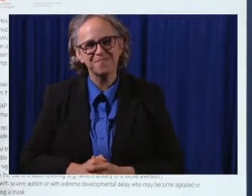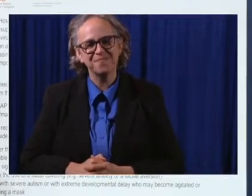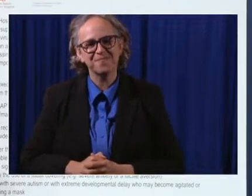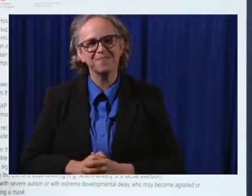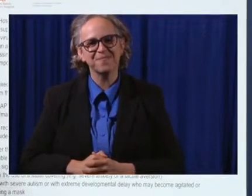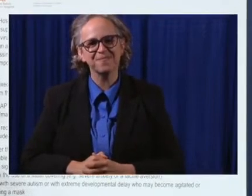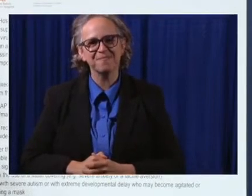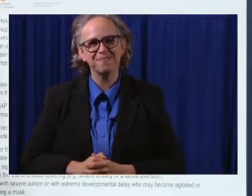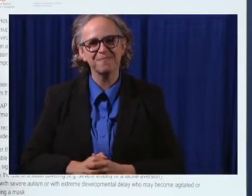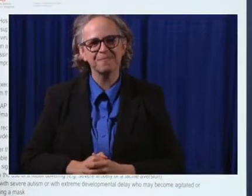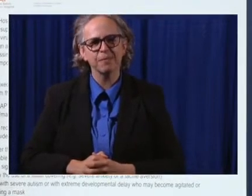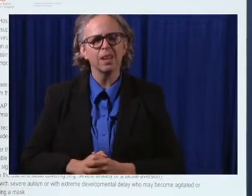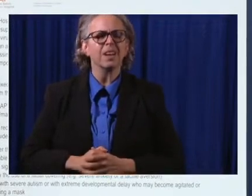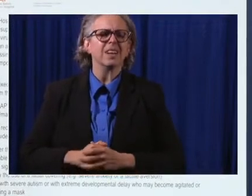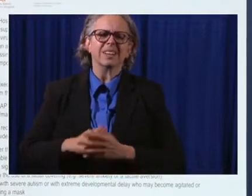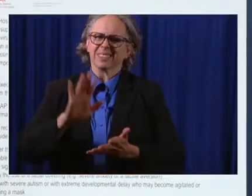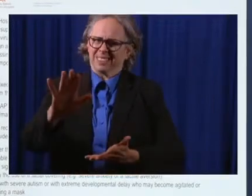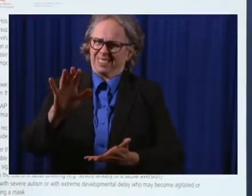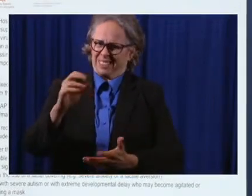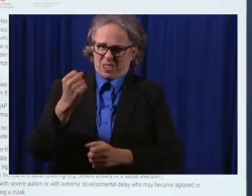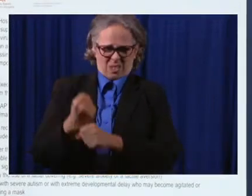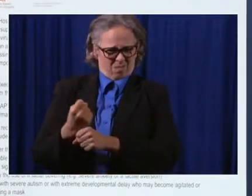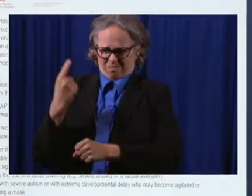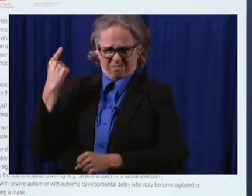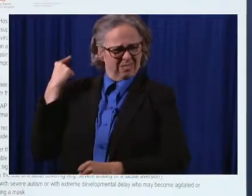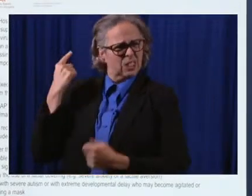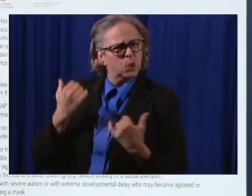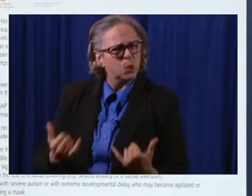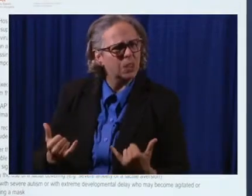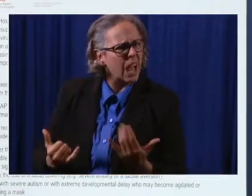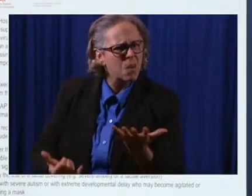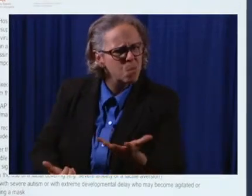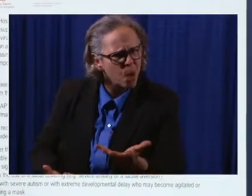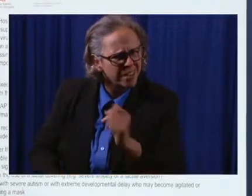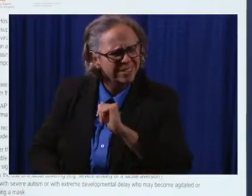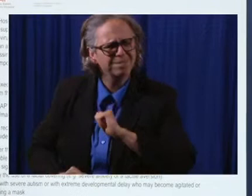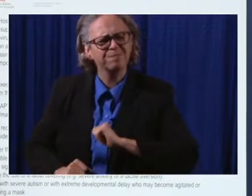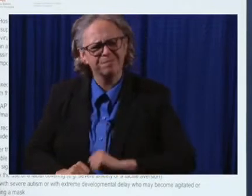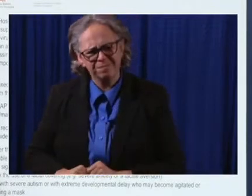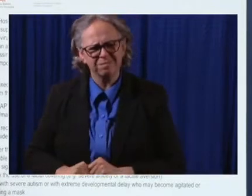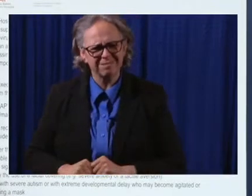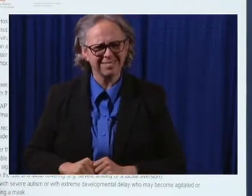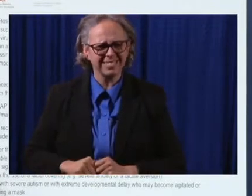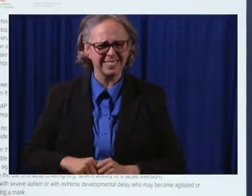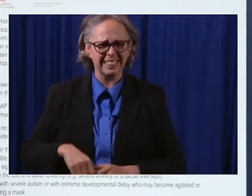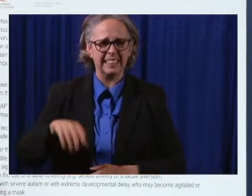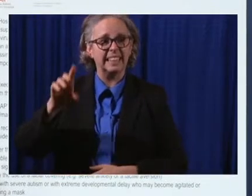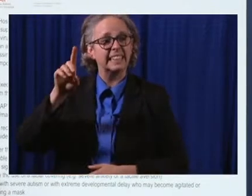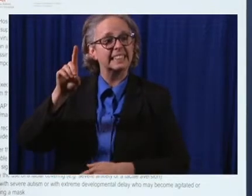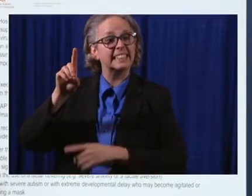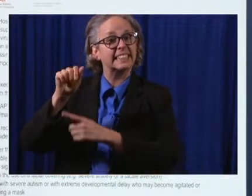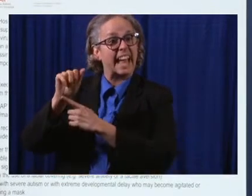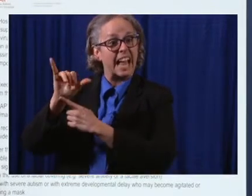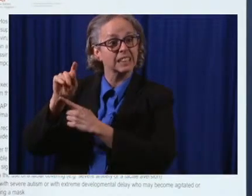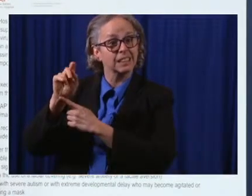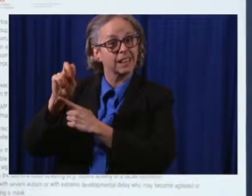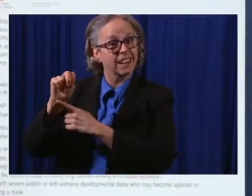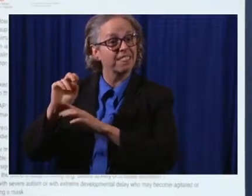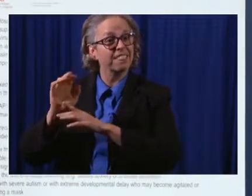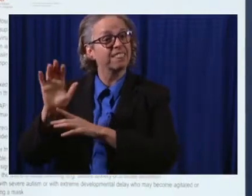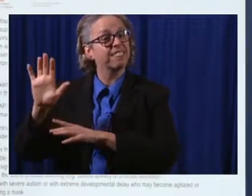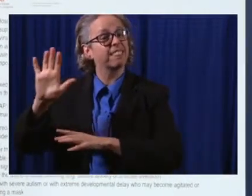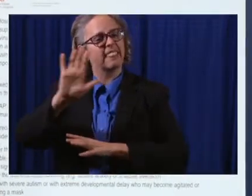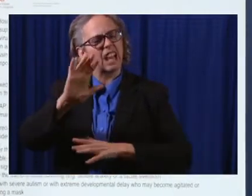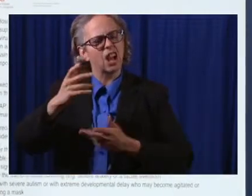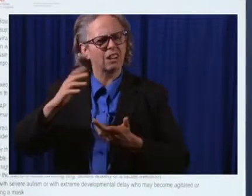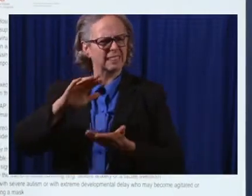One year ago today, sounds of laughter and music in Dayton's Oregon district were